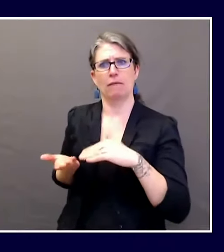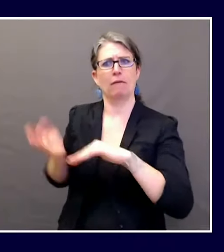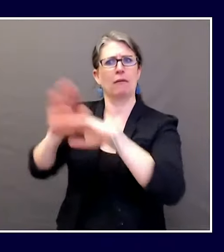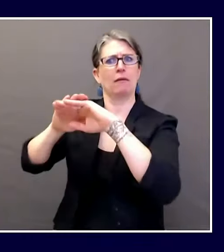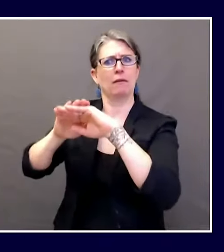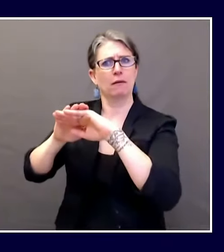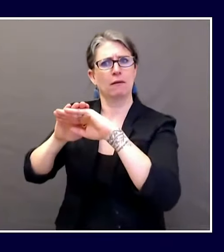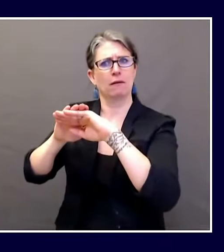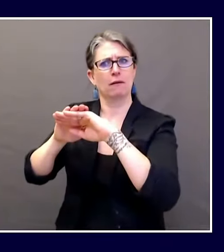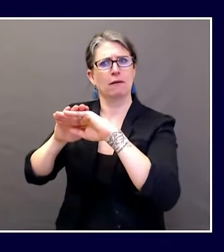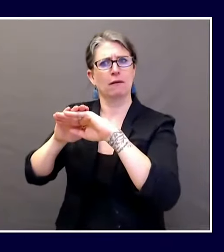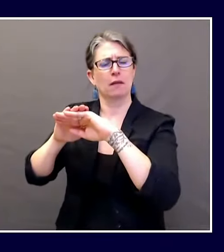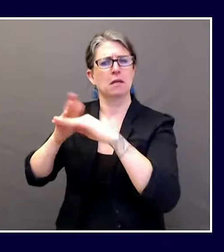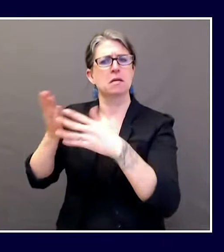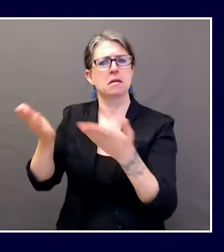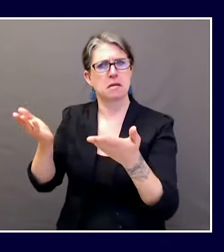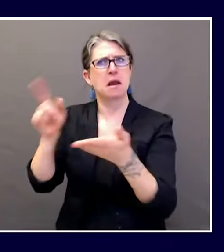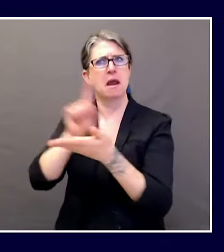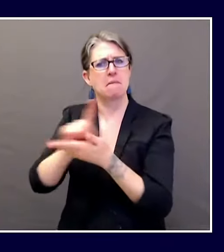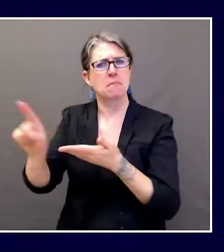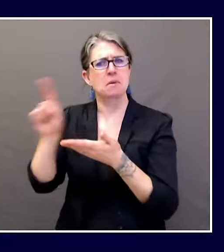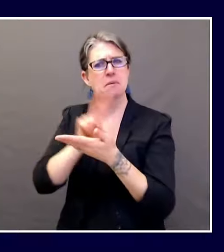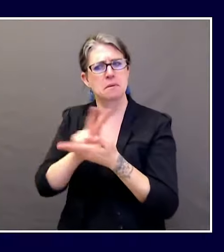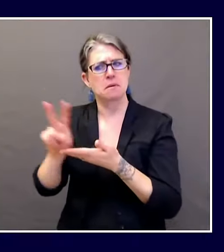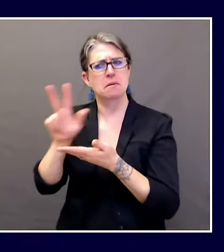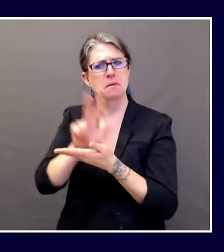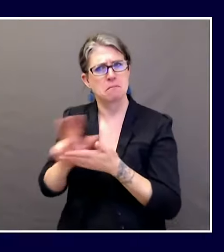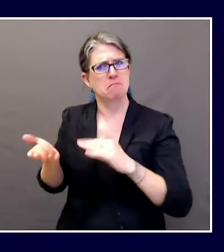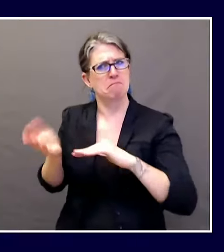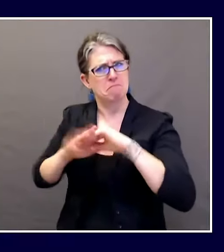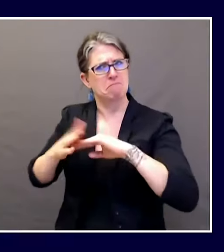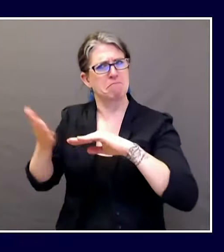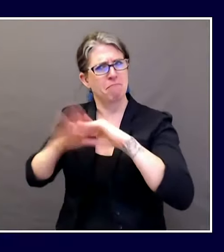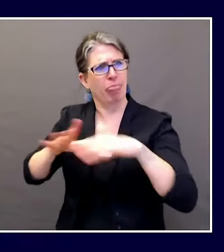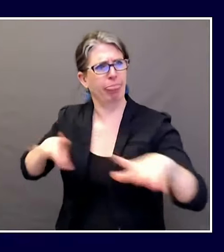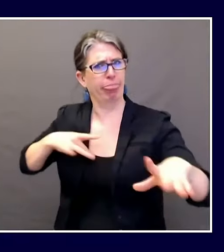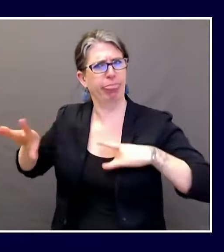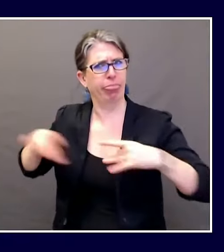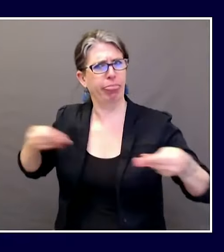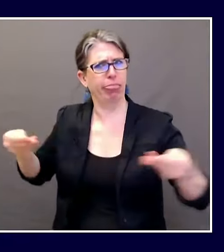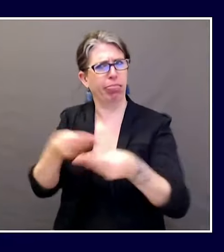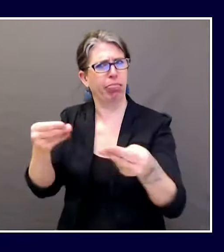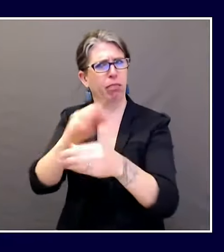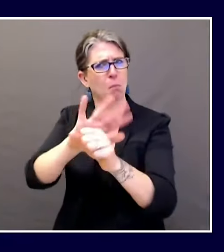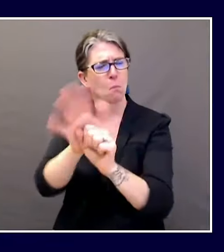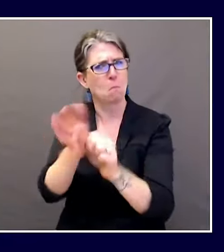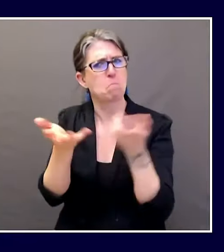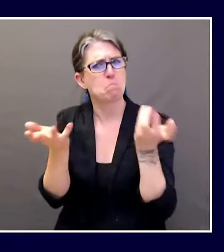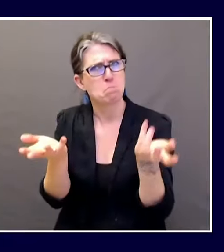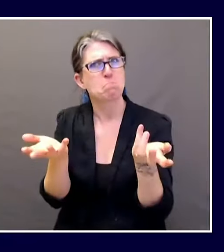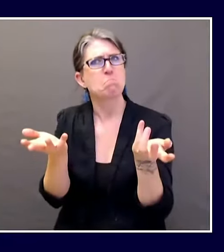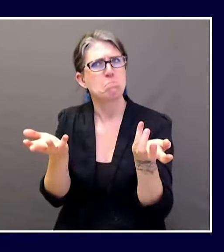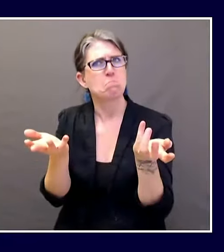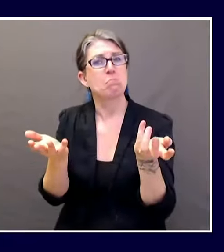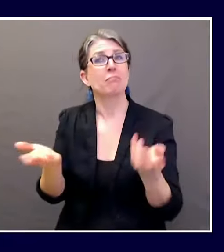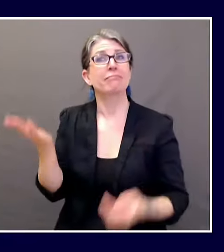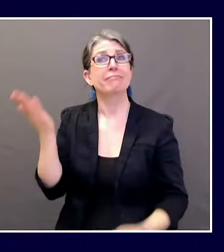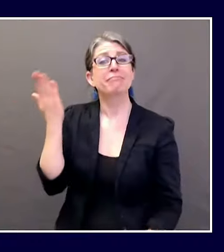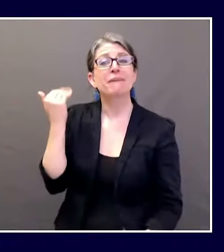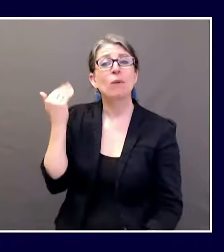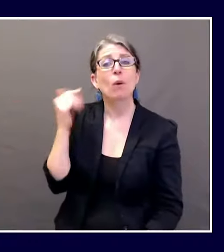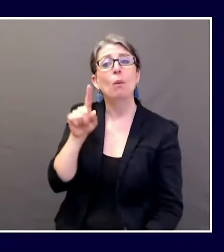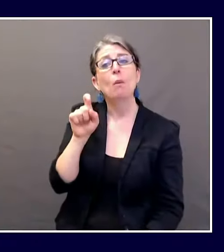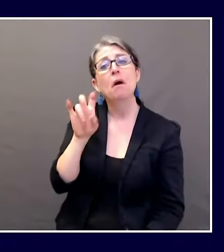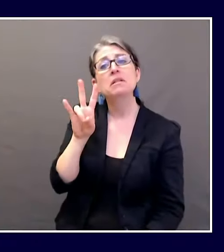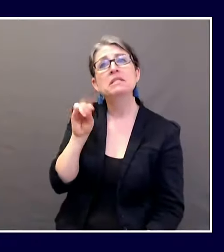same time period, the 7-day rolling average of daily deaths has decreased quite a bit, from more than